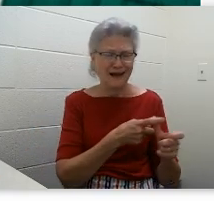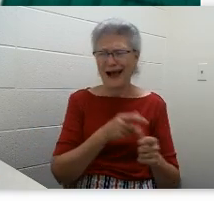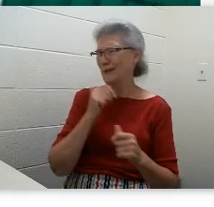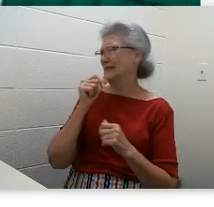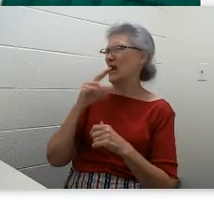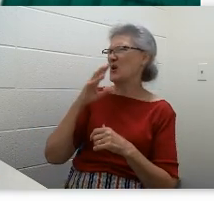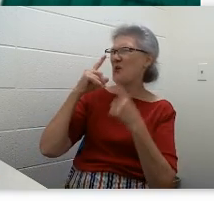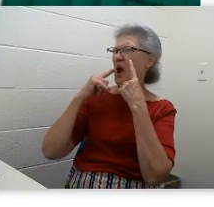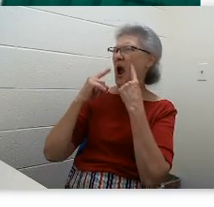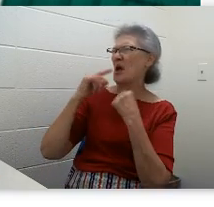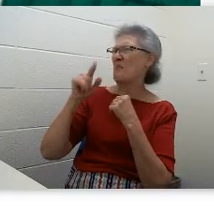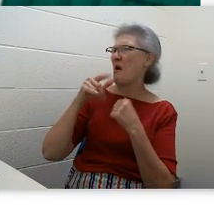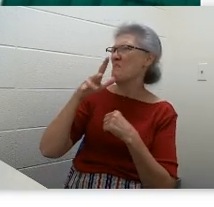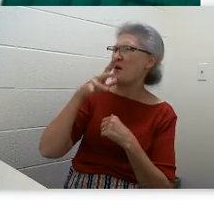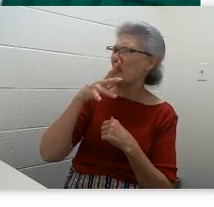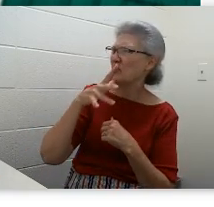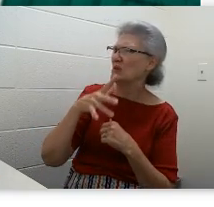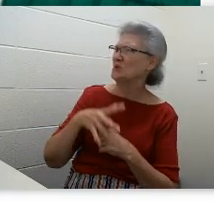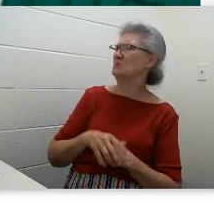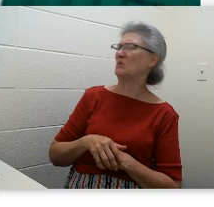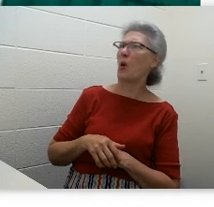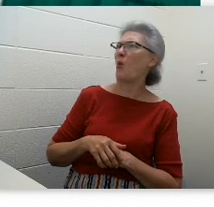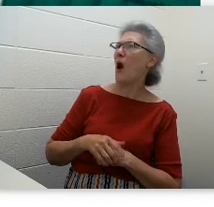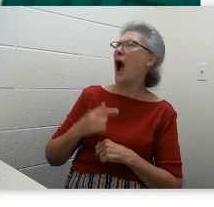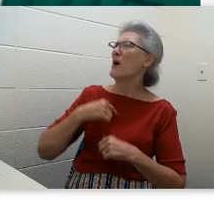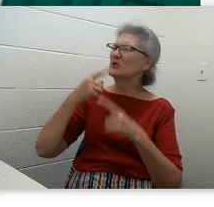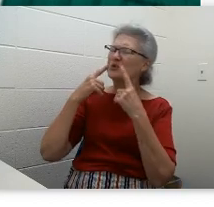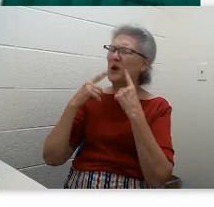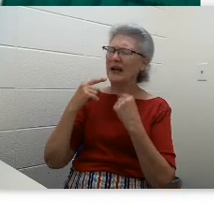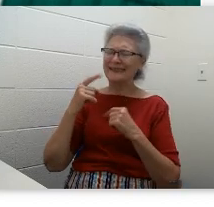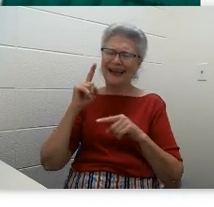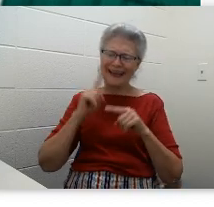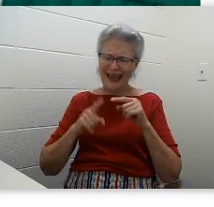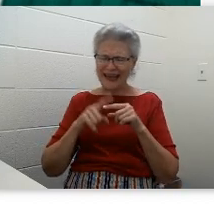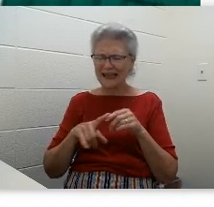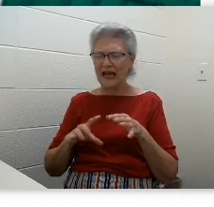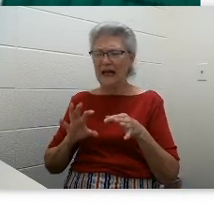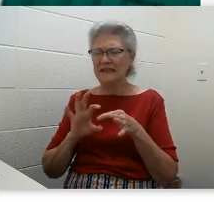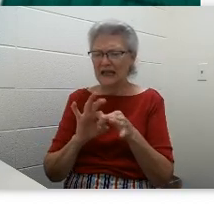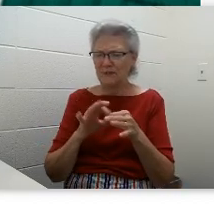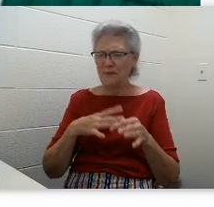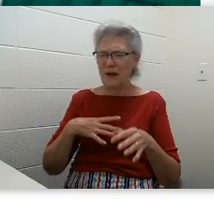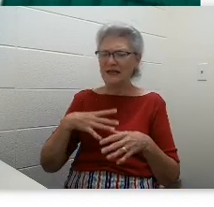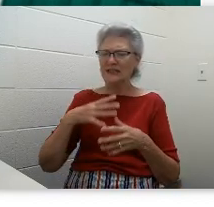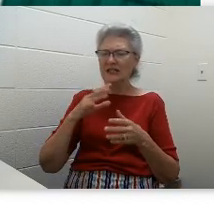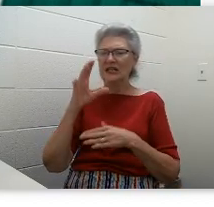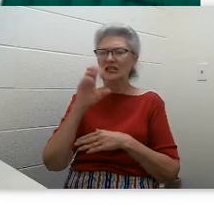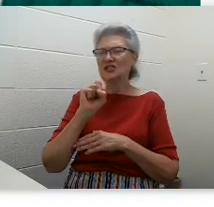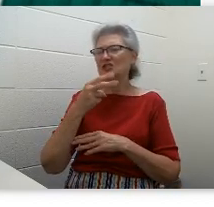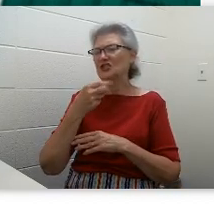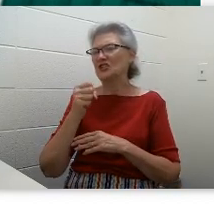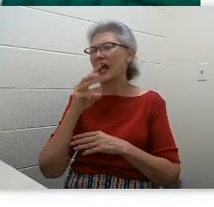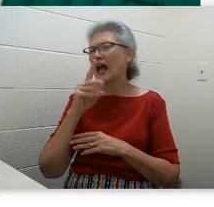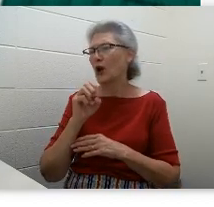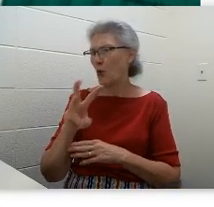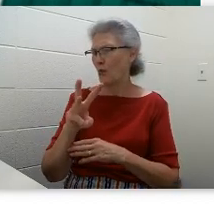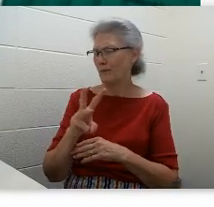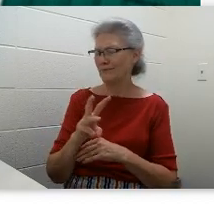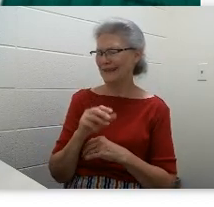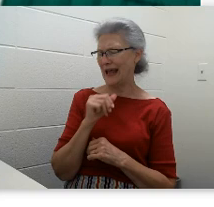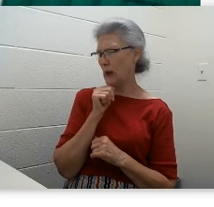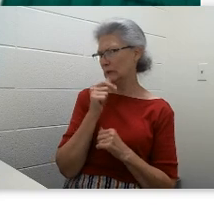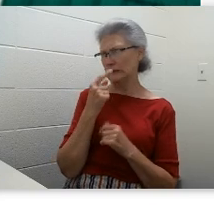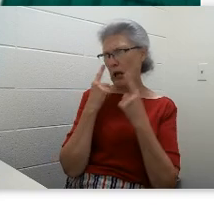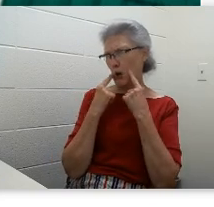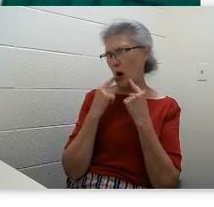about mothers," he said rather indignantly. "I was crying because I can't get my shadow to stick on. Besides, I wasn't crying."